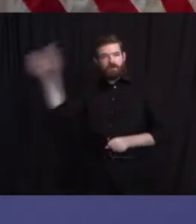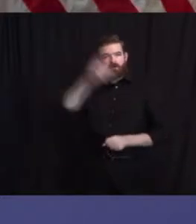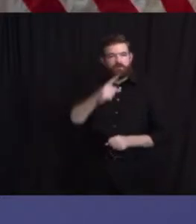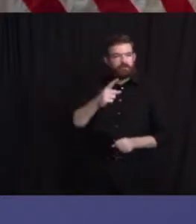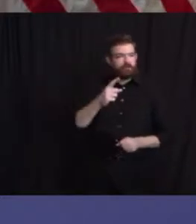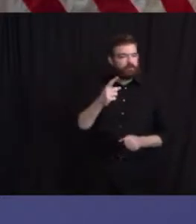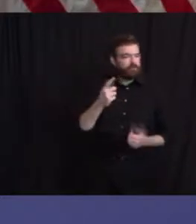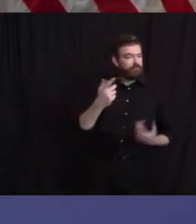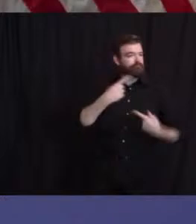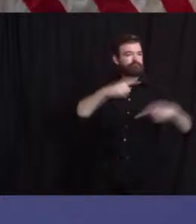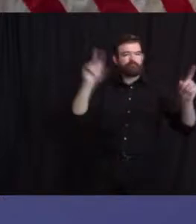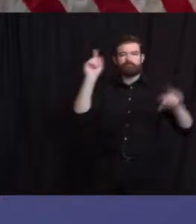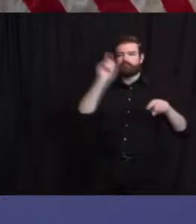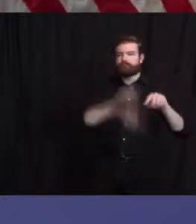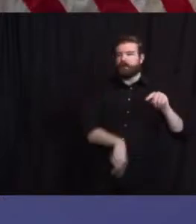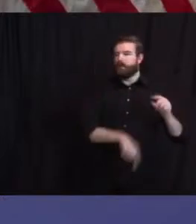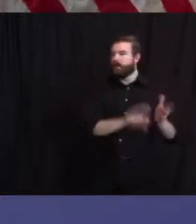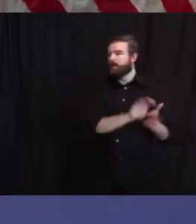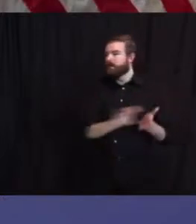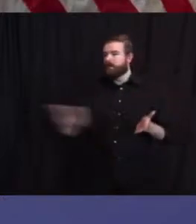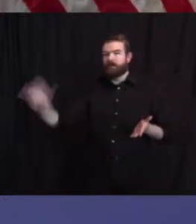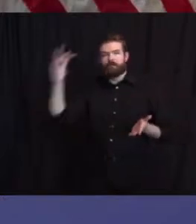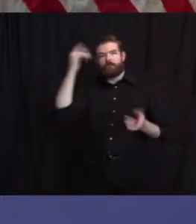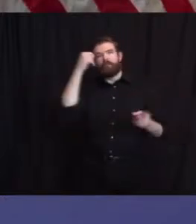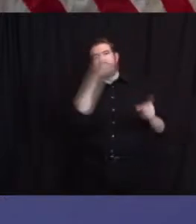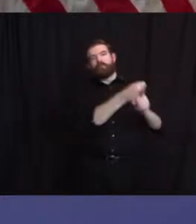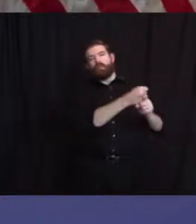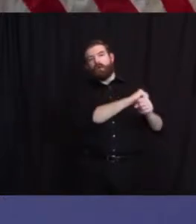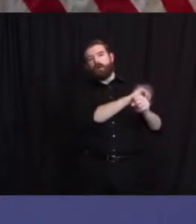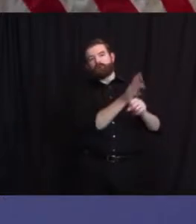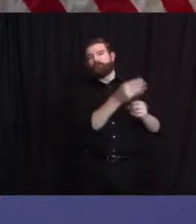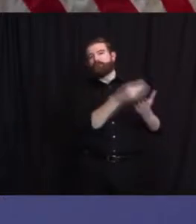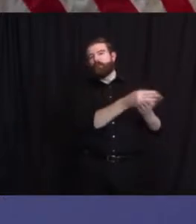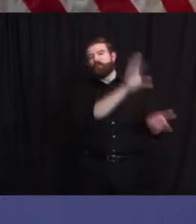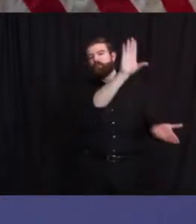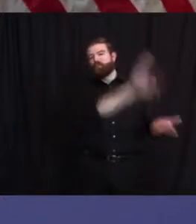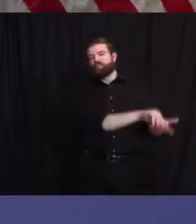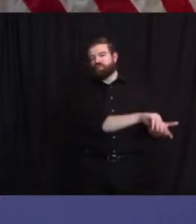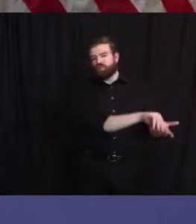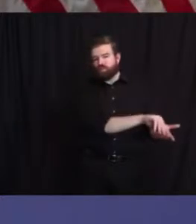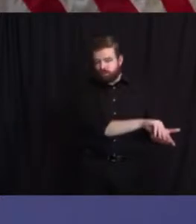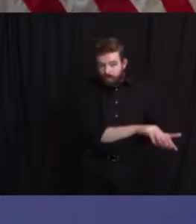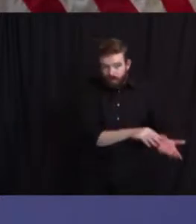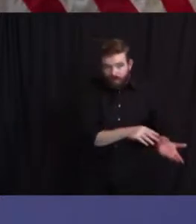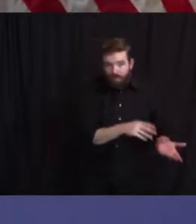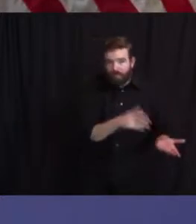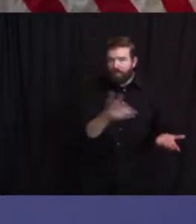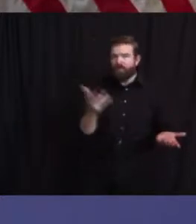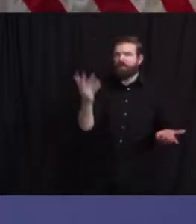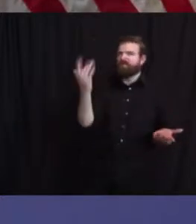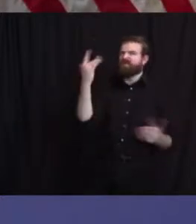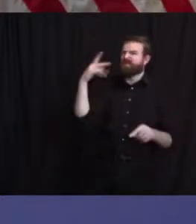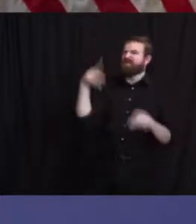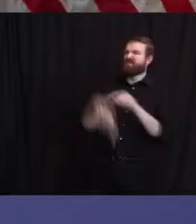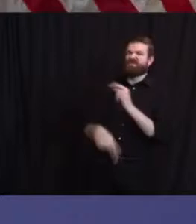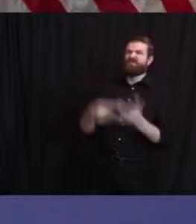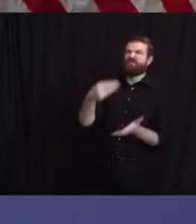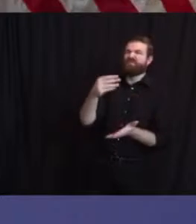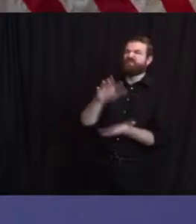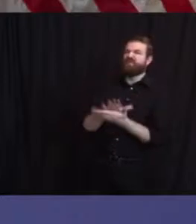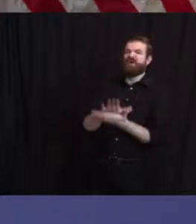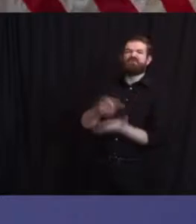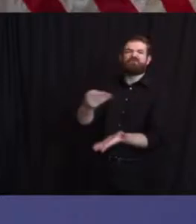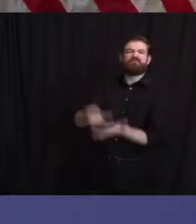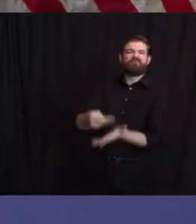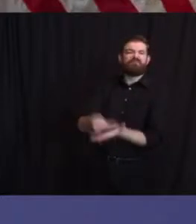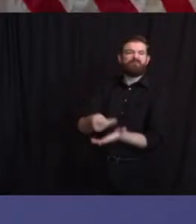been a priority for you? And I've learned that your office has been interviewing people in the Department of Health in an attempt to find the source of